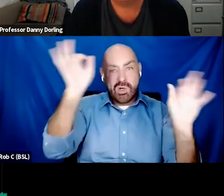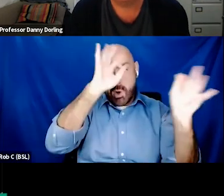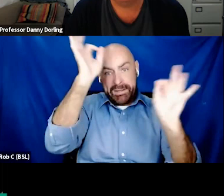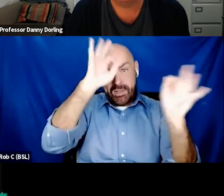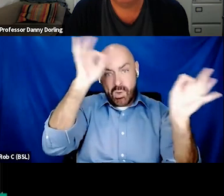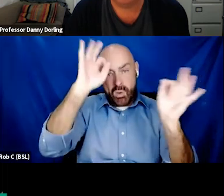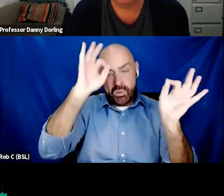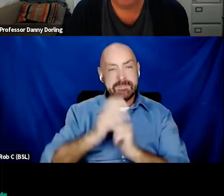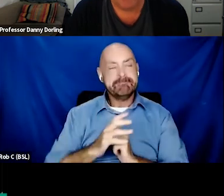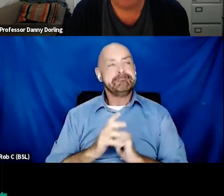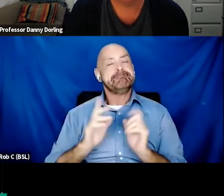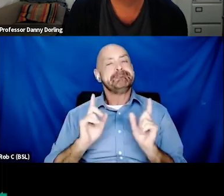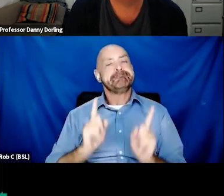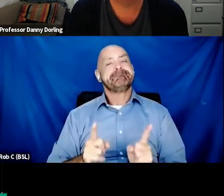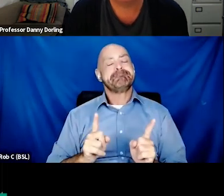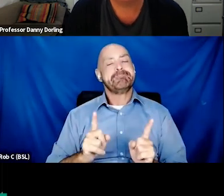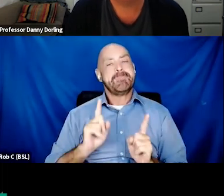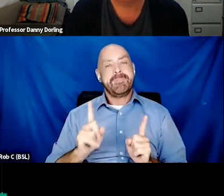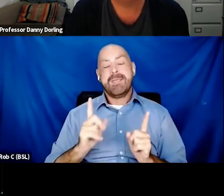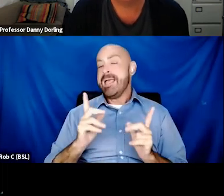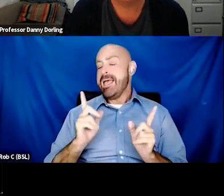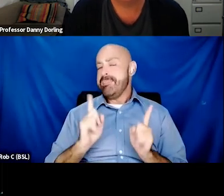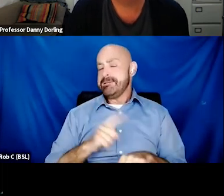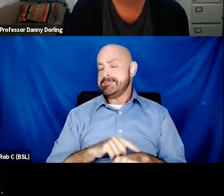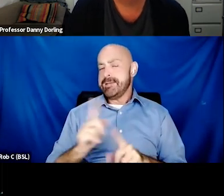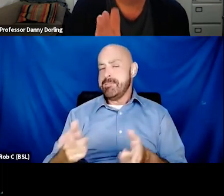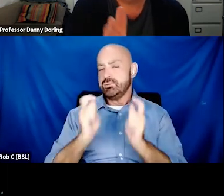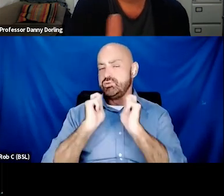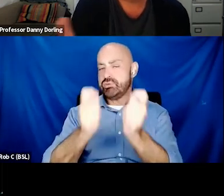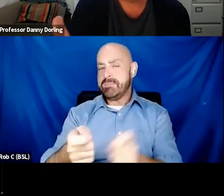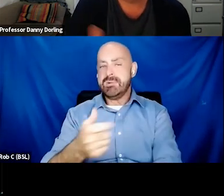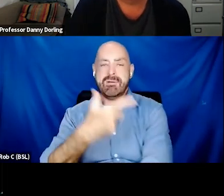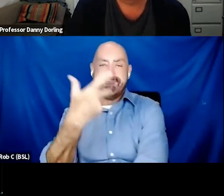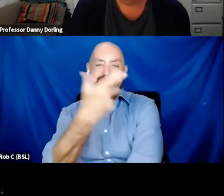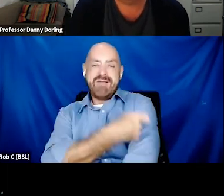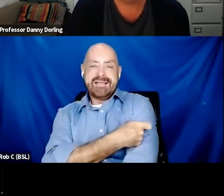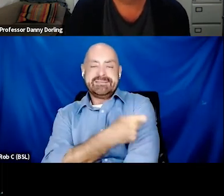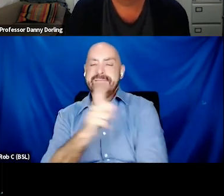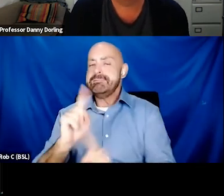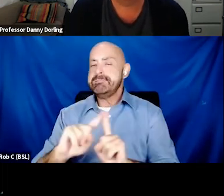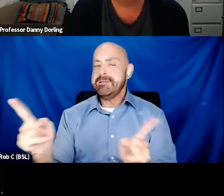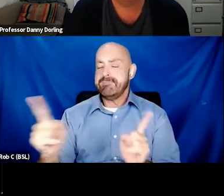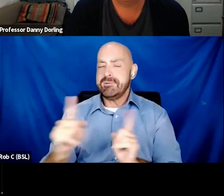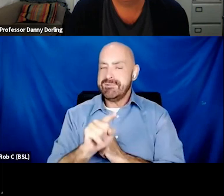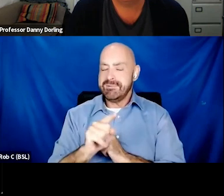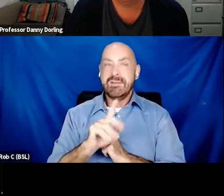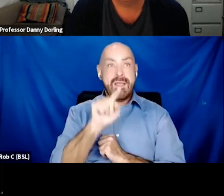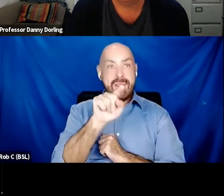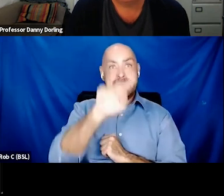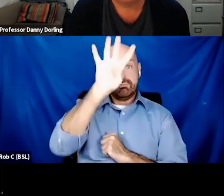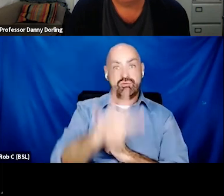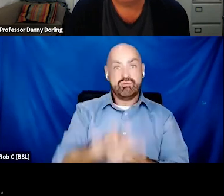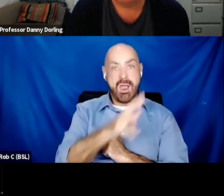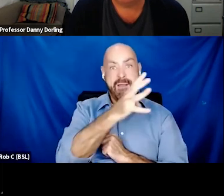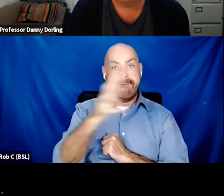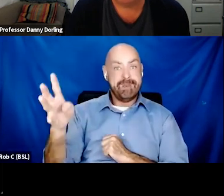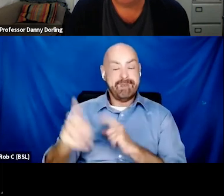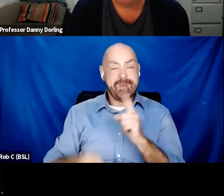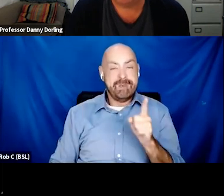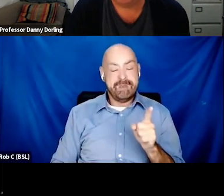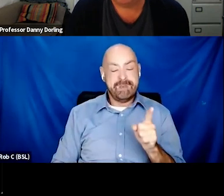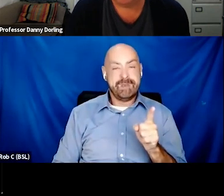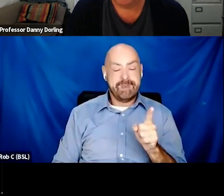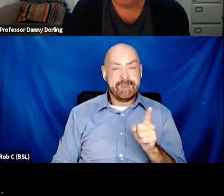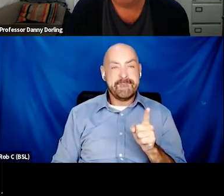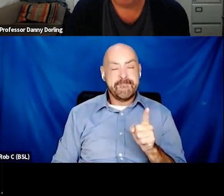this time, of course, is we have treatments and we have vaccines, and things are different. I'm showing you these graphs because